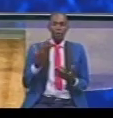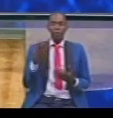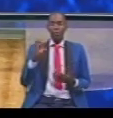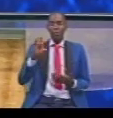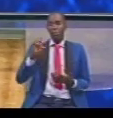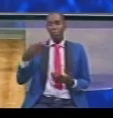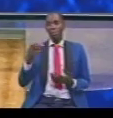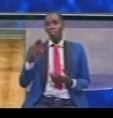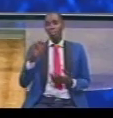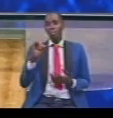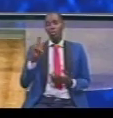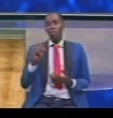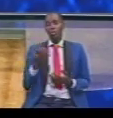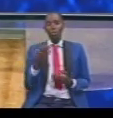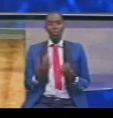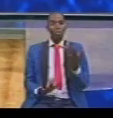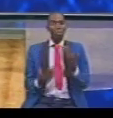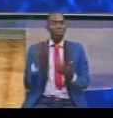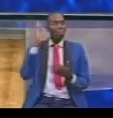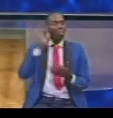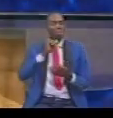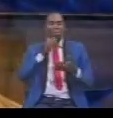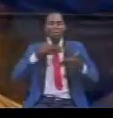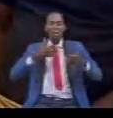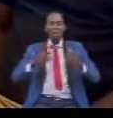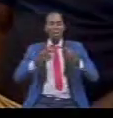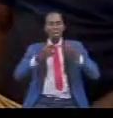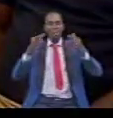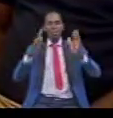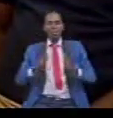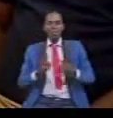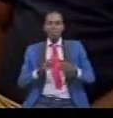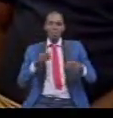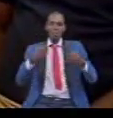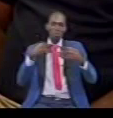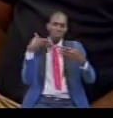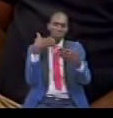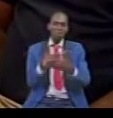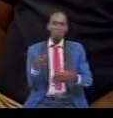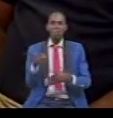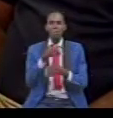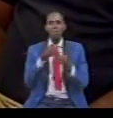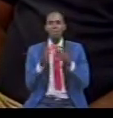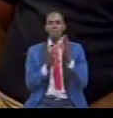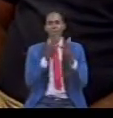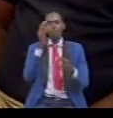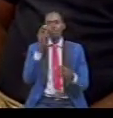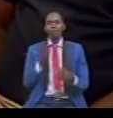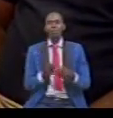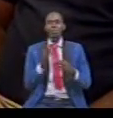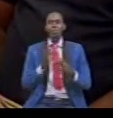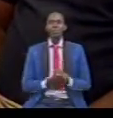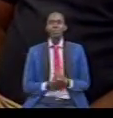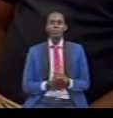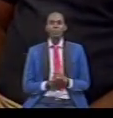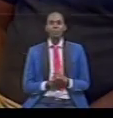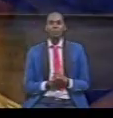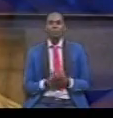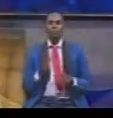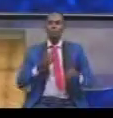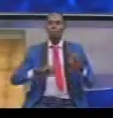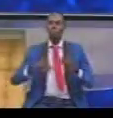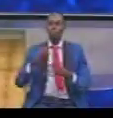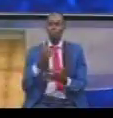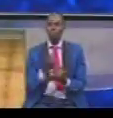the enemy to get near, in Jesus' name. Let me show you something very